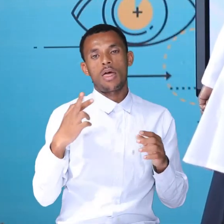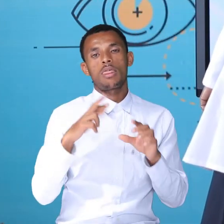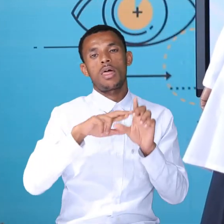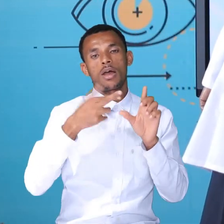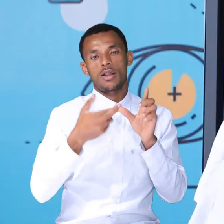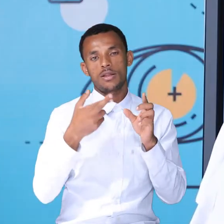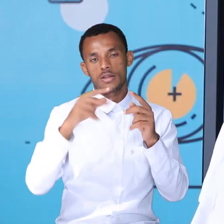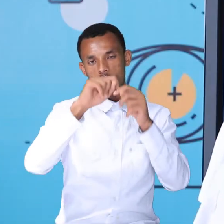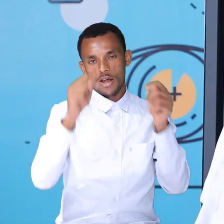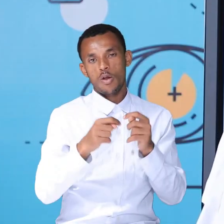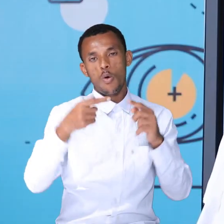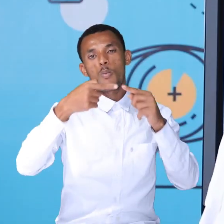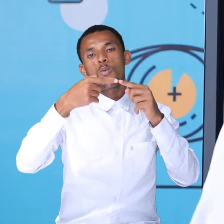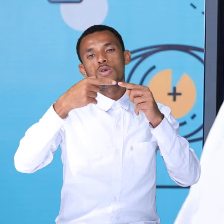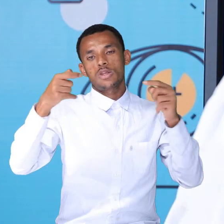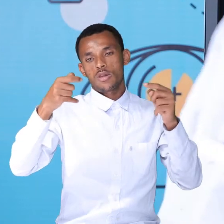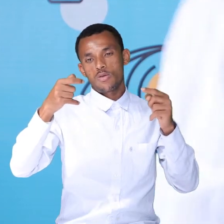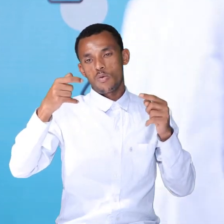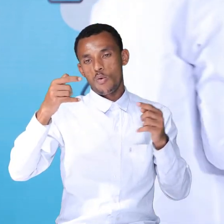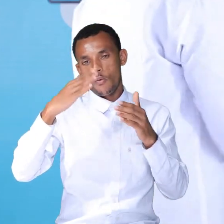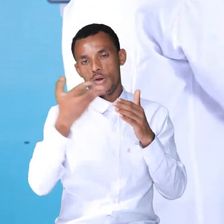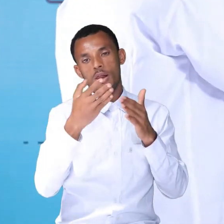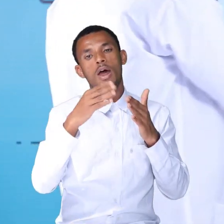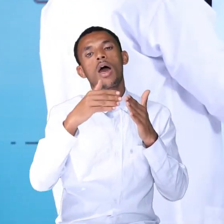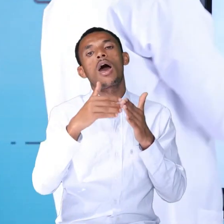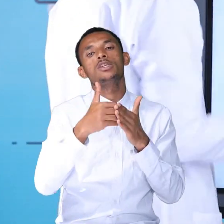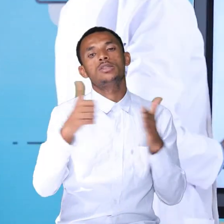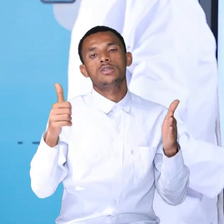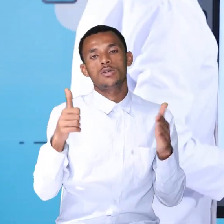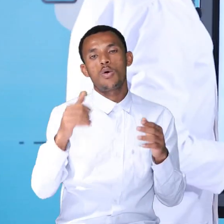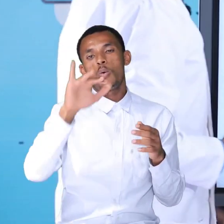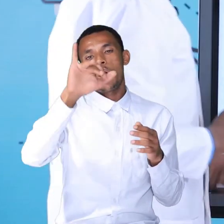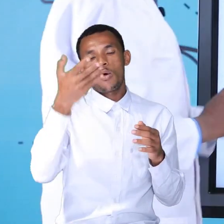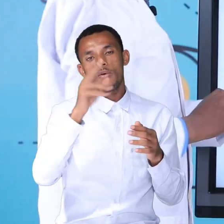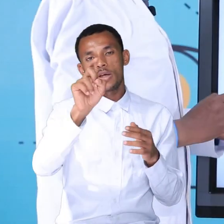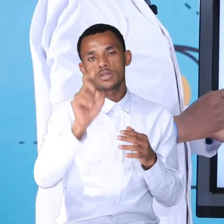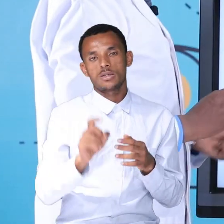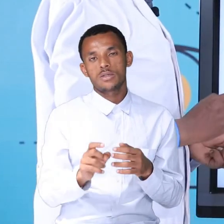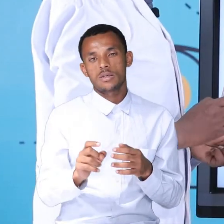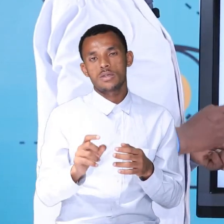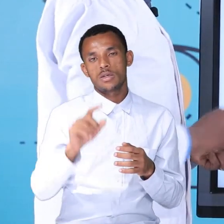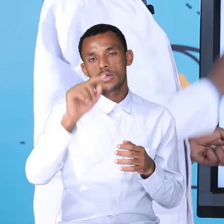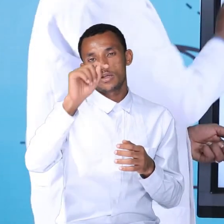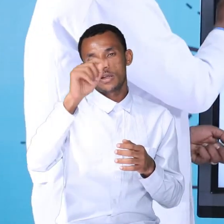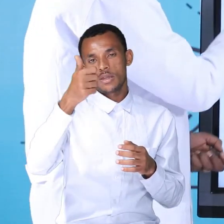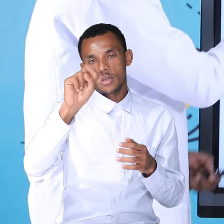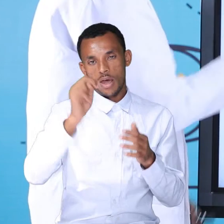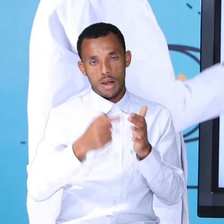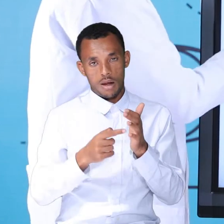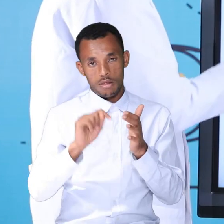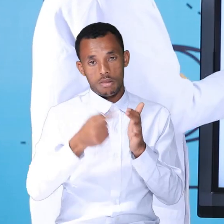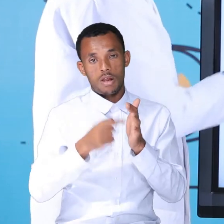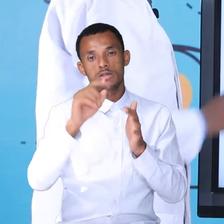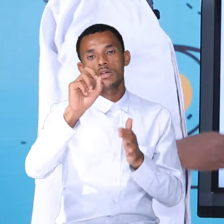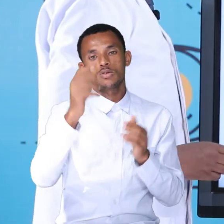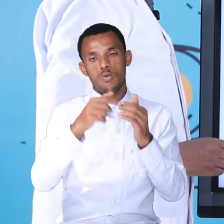it is a right angled triangle, opposite over adjacent, which is y over x. From this you can see tan 30 it is